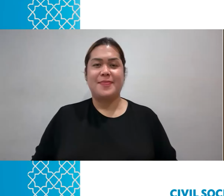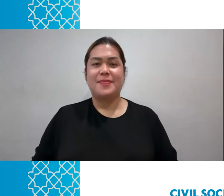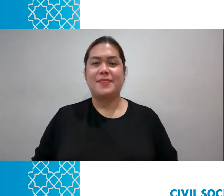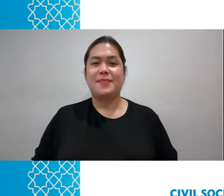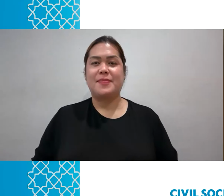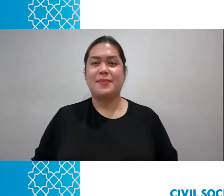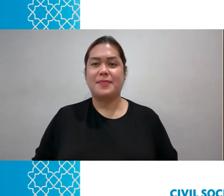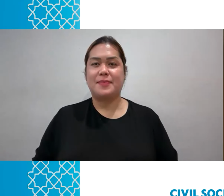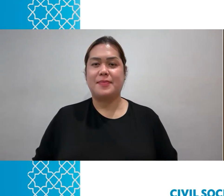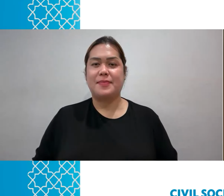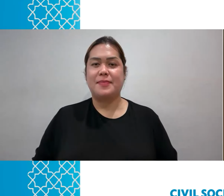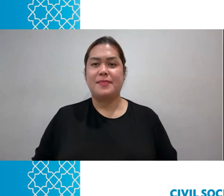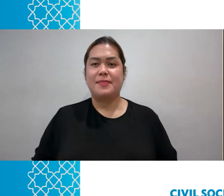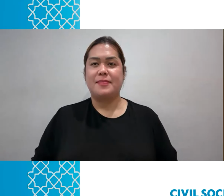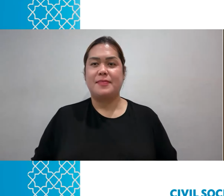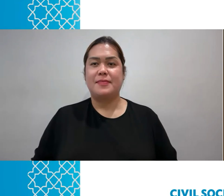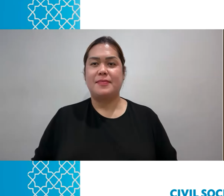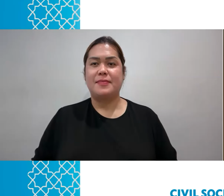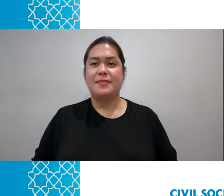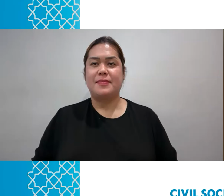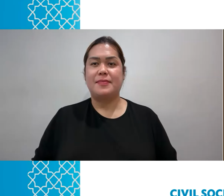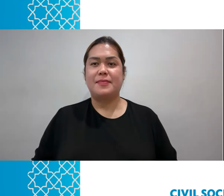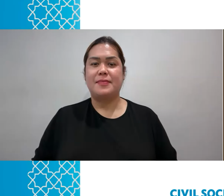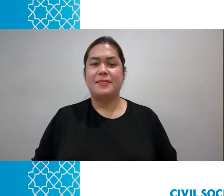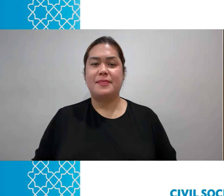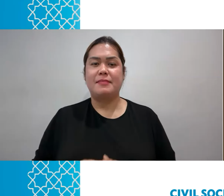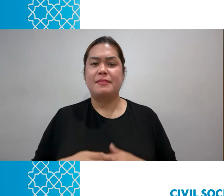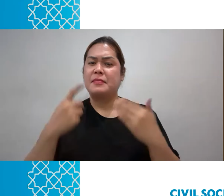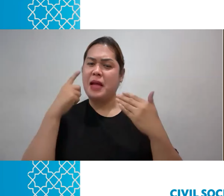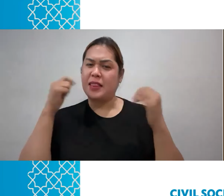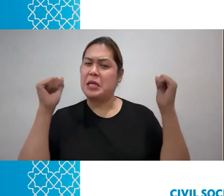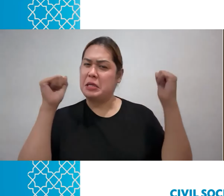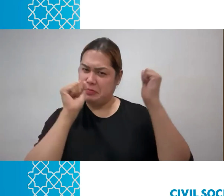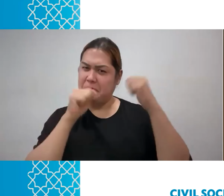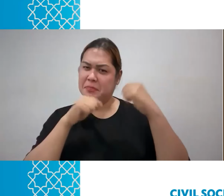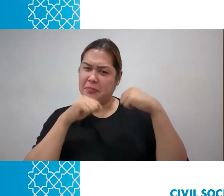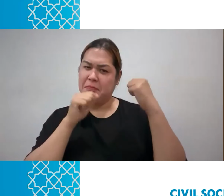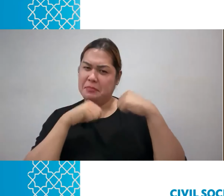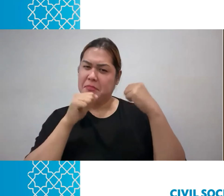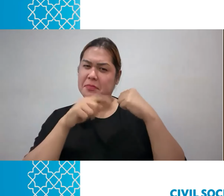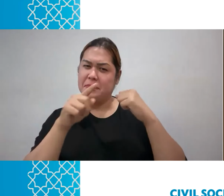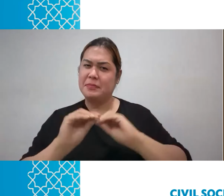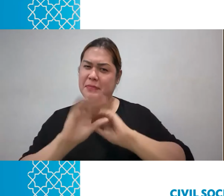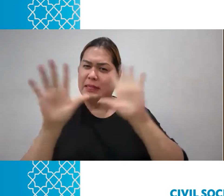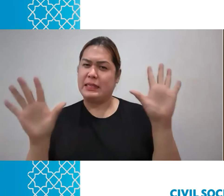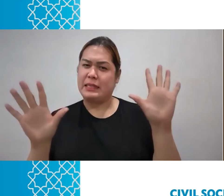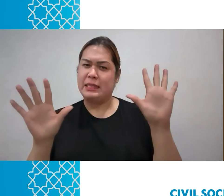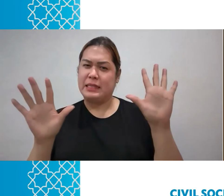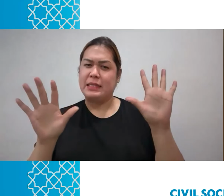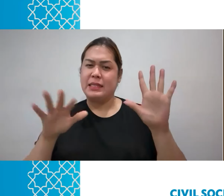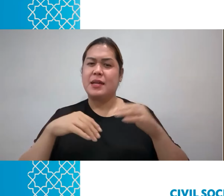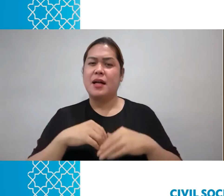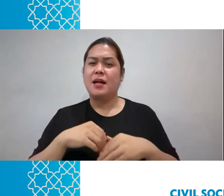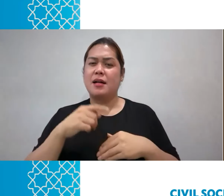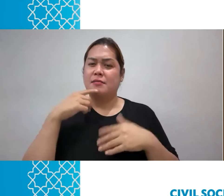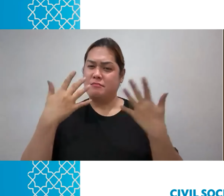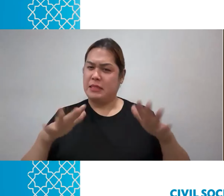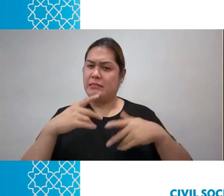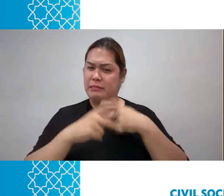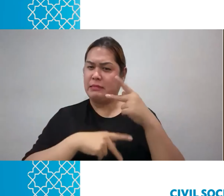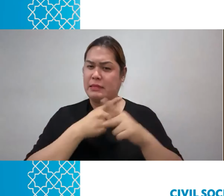this statement, I think we can agree that they clearly do. And we kind of like hearing